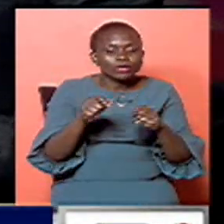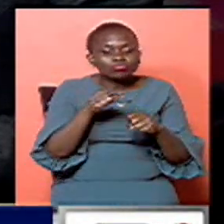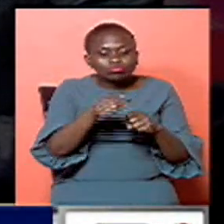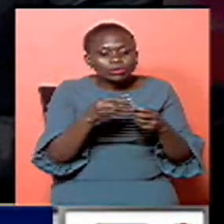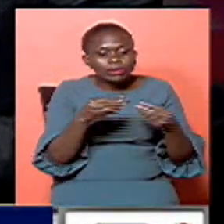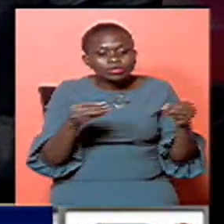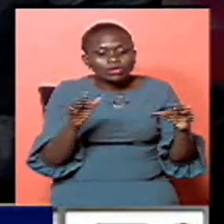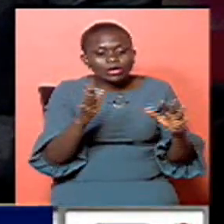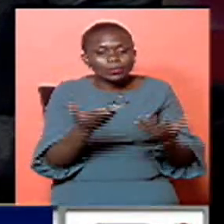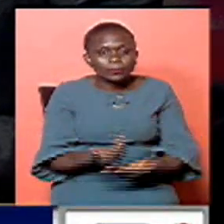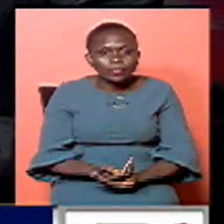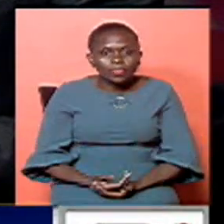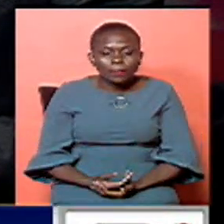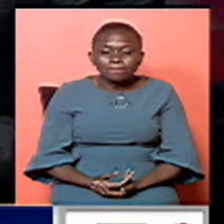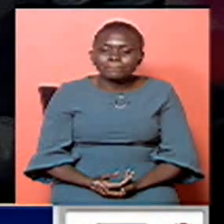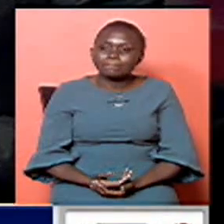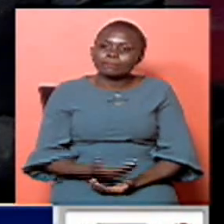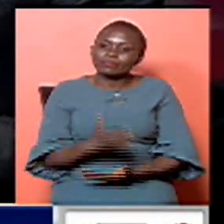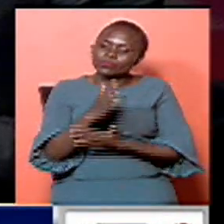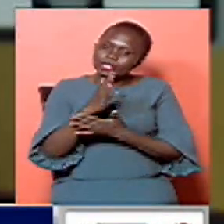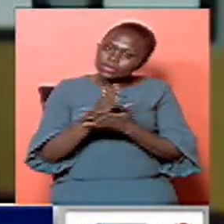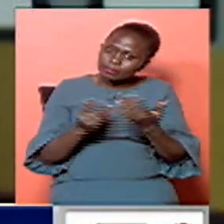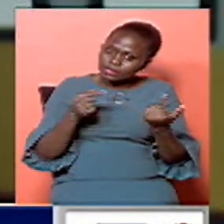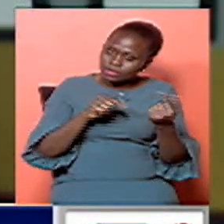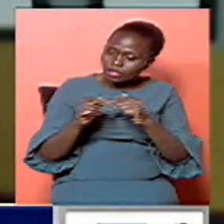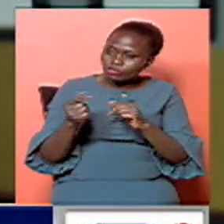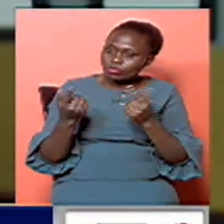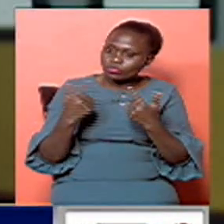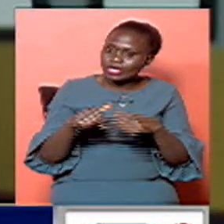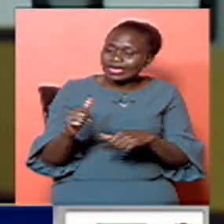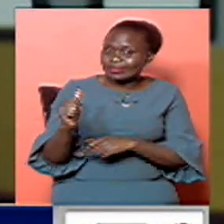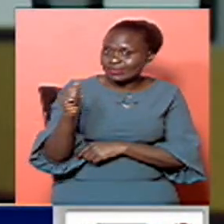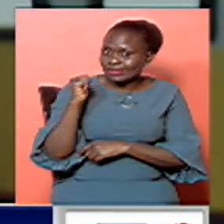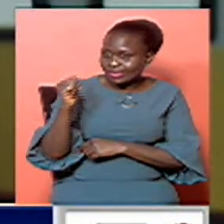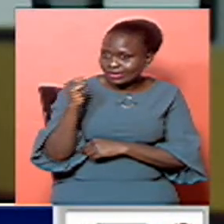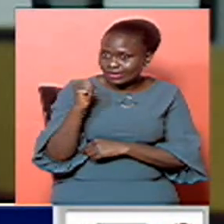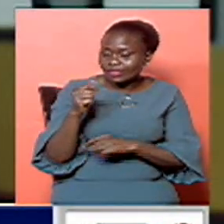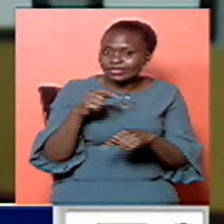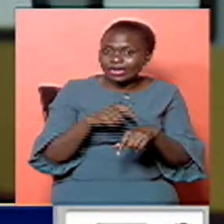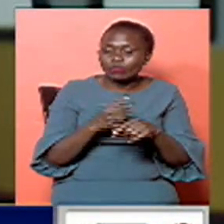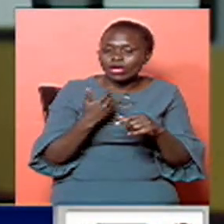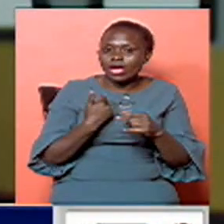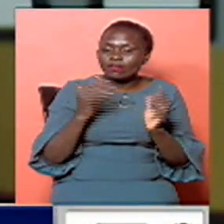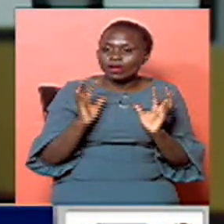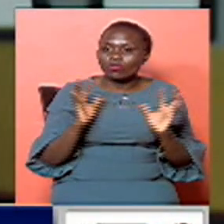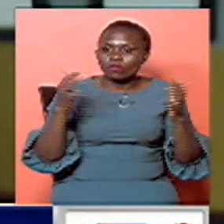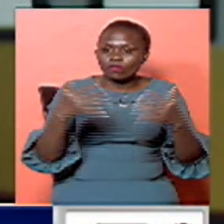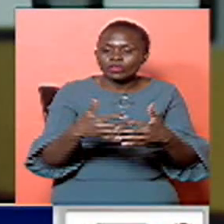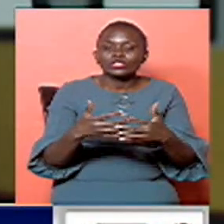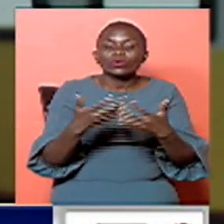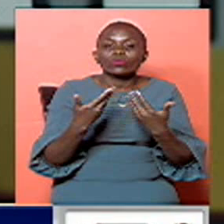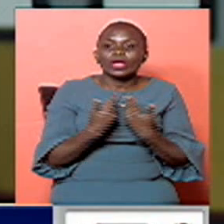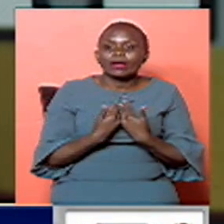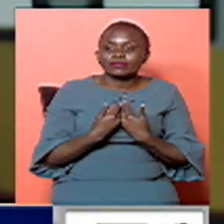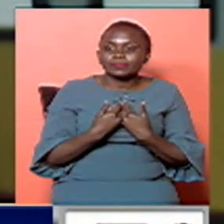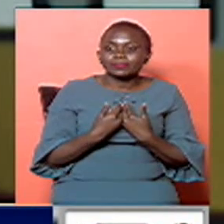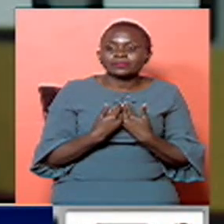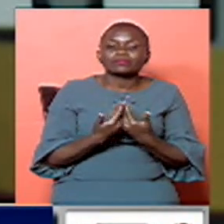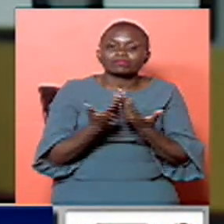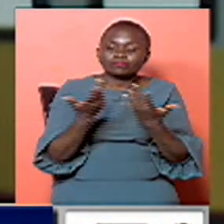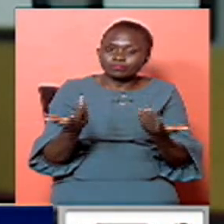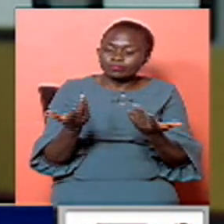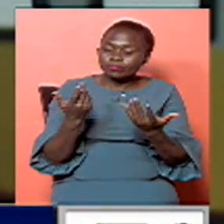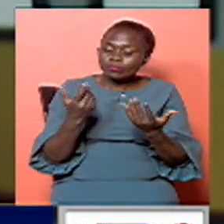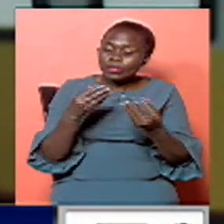available? Some of the discussions that you came to us yesterday when we were having our conference, we are looking at the